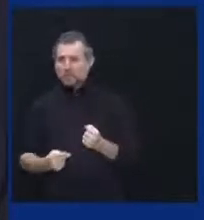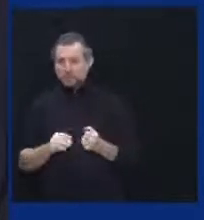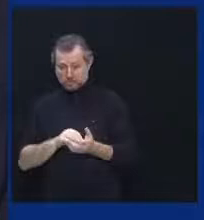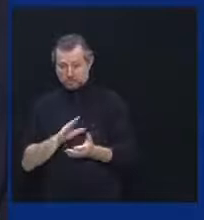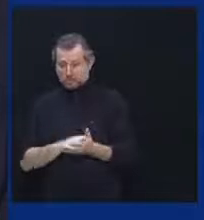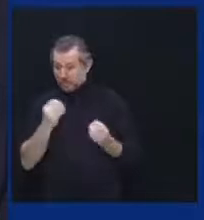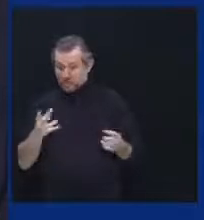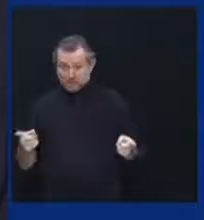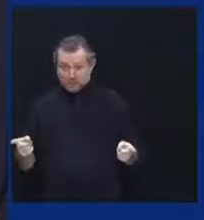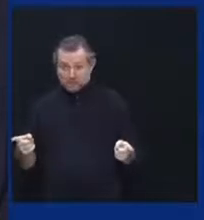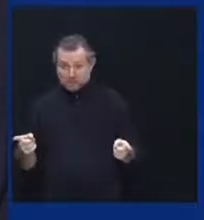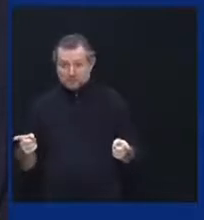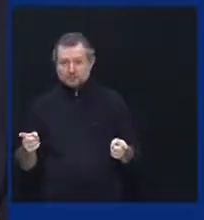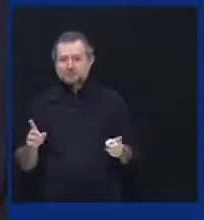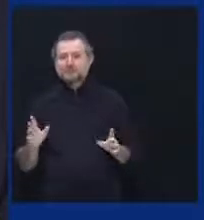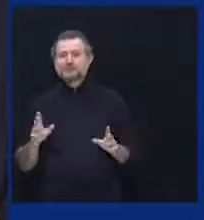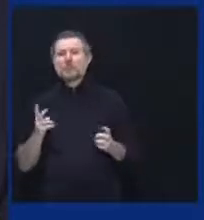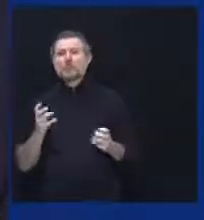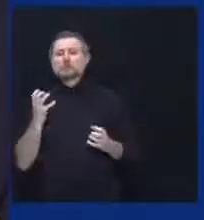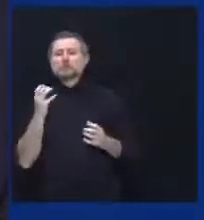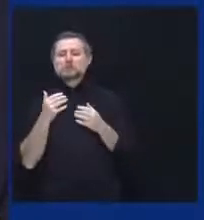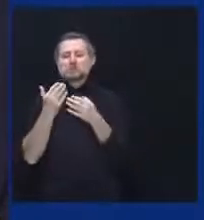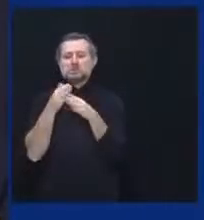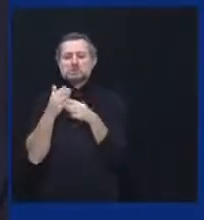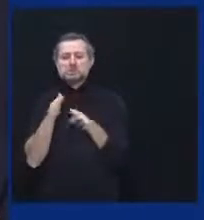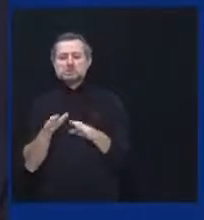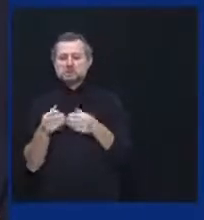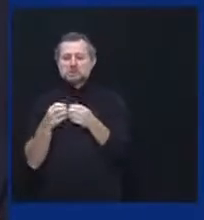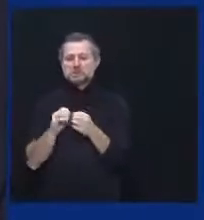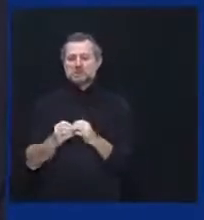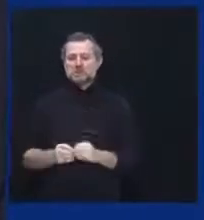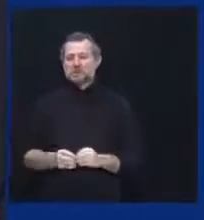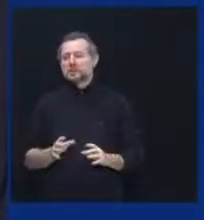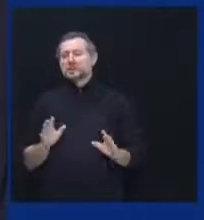They're talking about sub numbers within the total number.